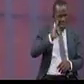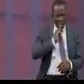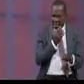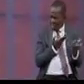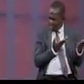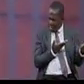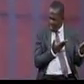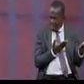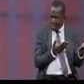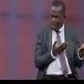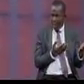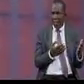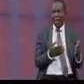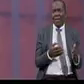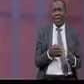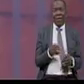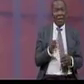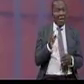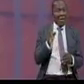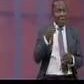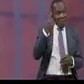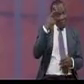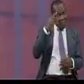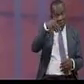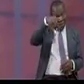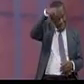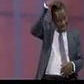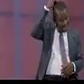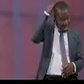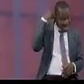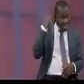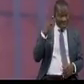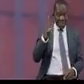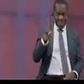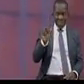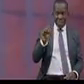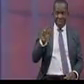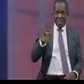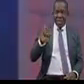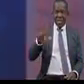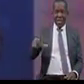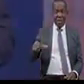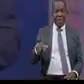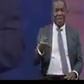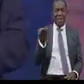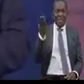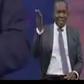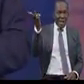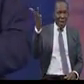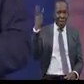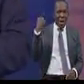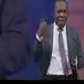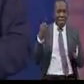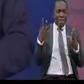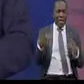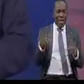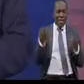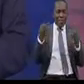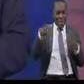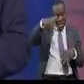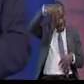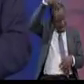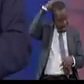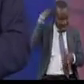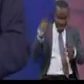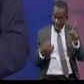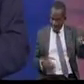lion. Lions, lions, lions. And those lions were hungry. And they said, we're going to throw you in the lion's